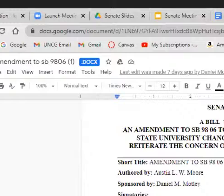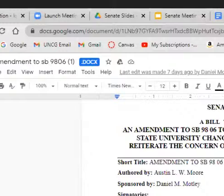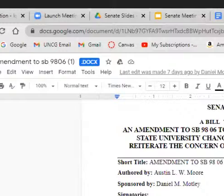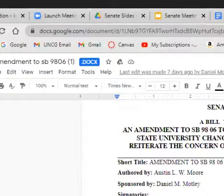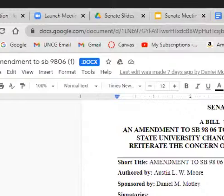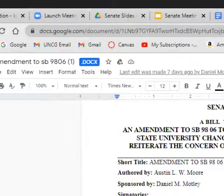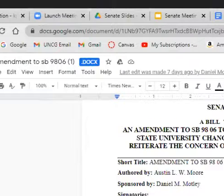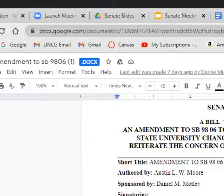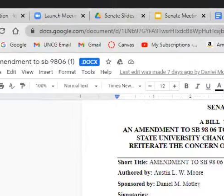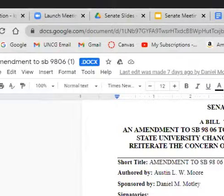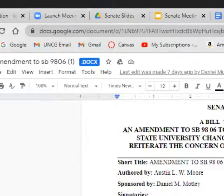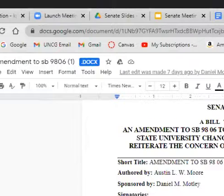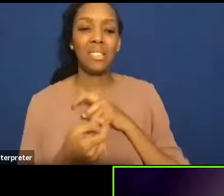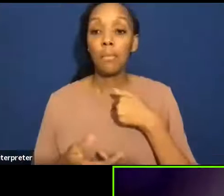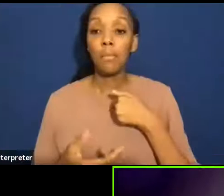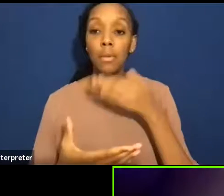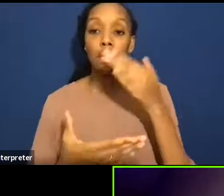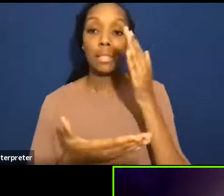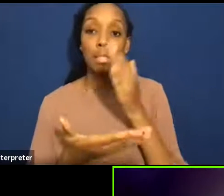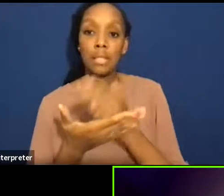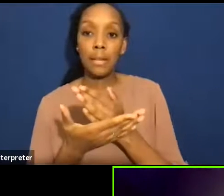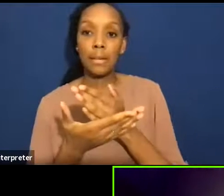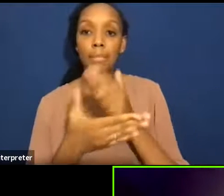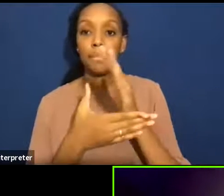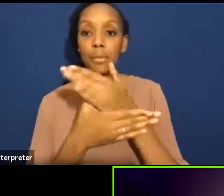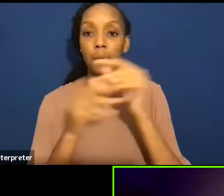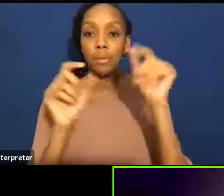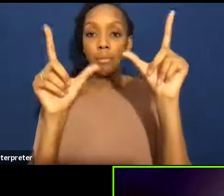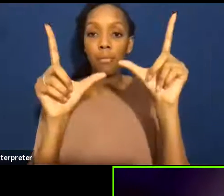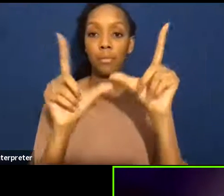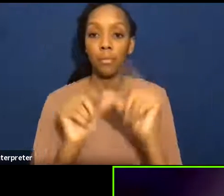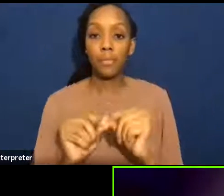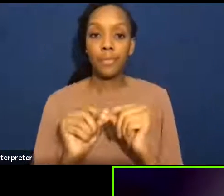Okay, I'm gonna stop sharing my screen.